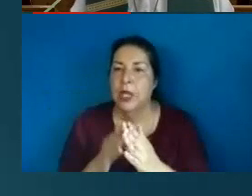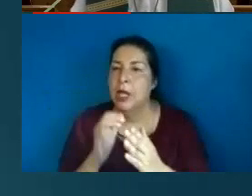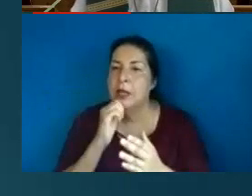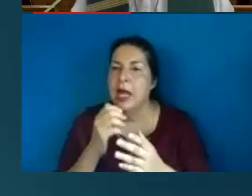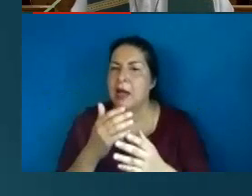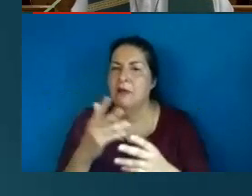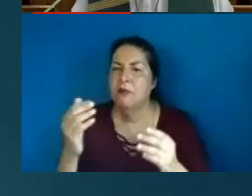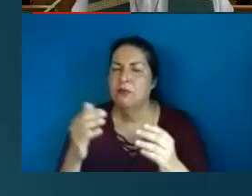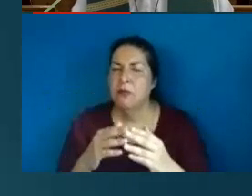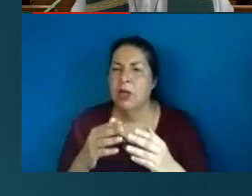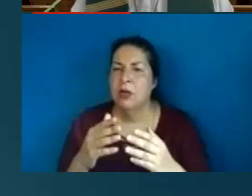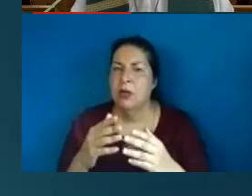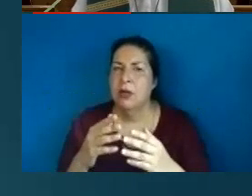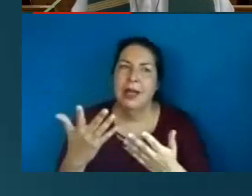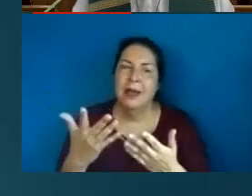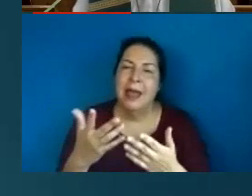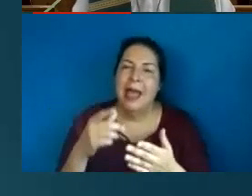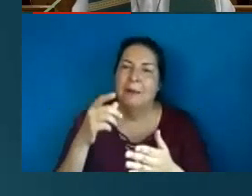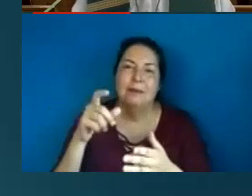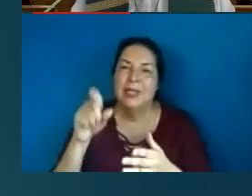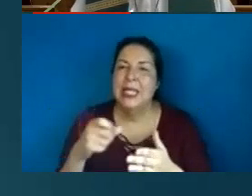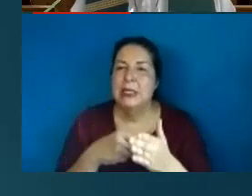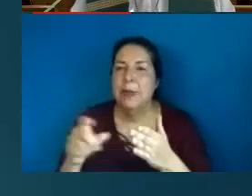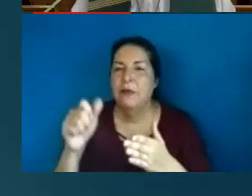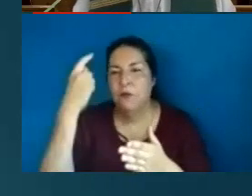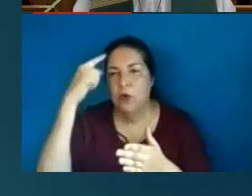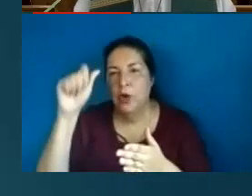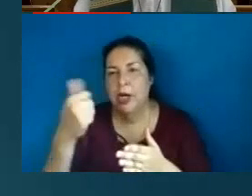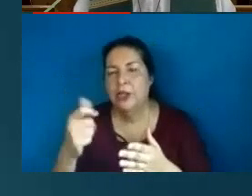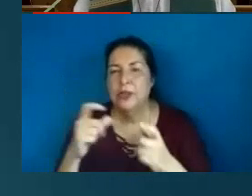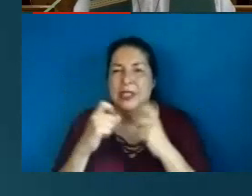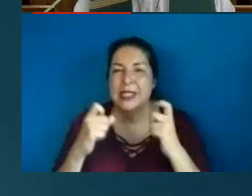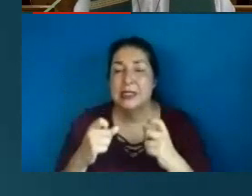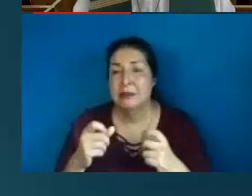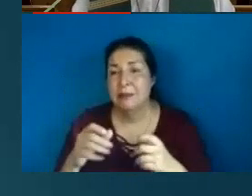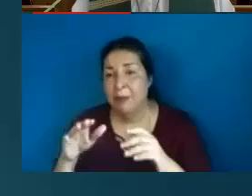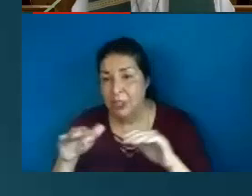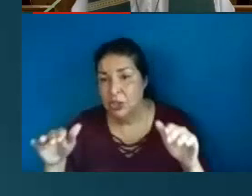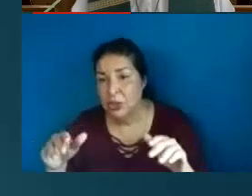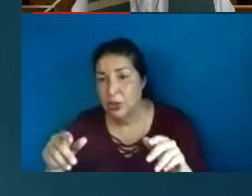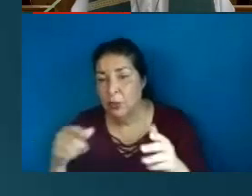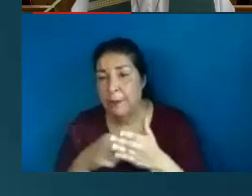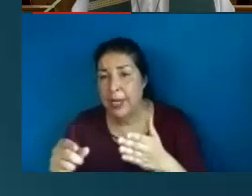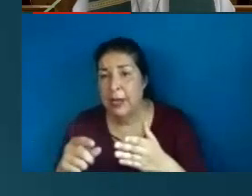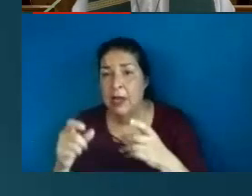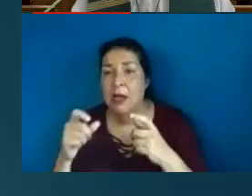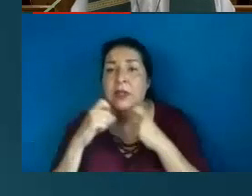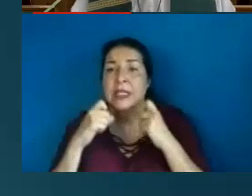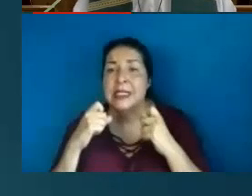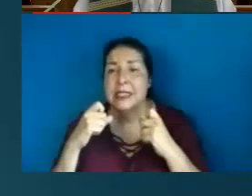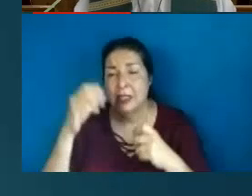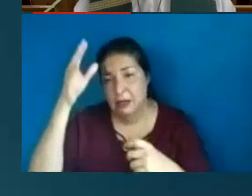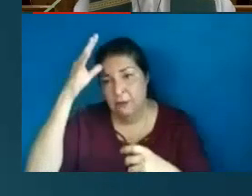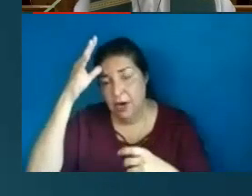for someone else's misdeeds. The children would pay for the sins of the fathers, and the children often did